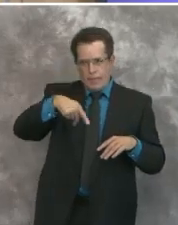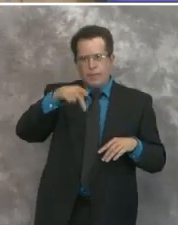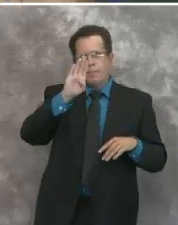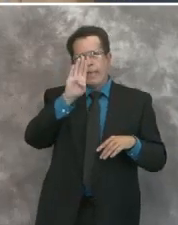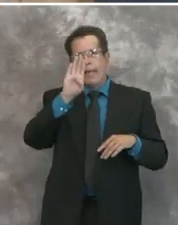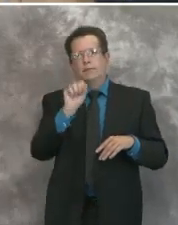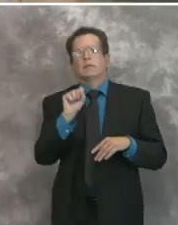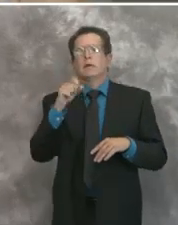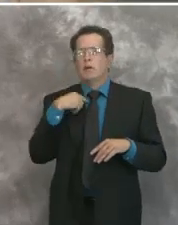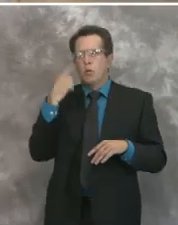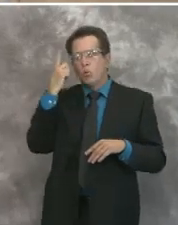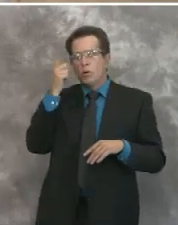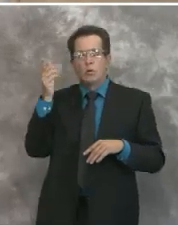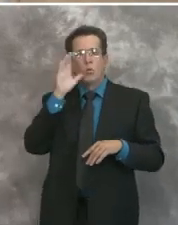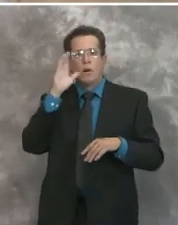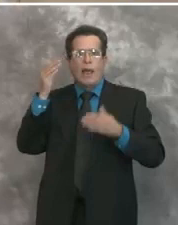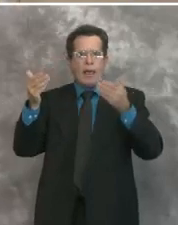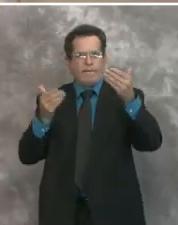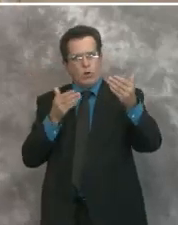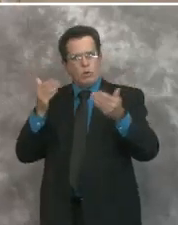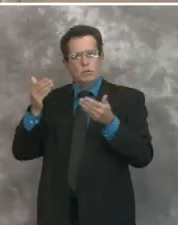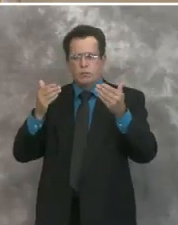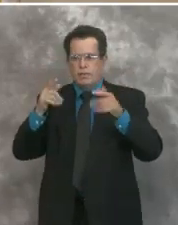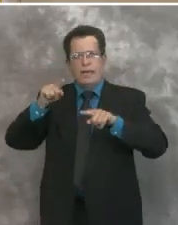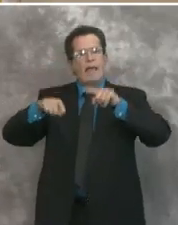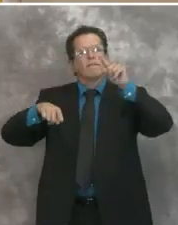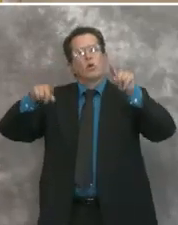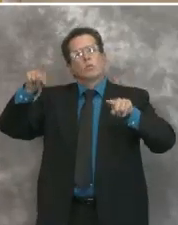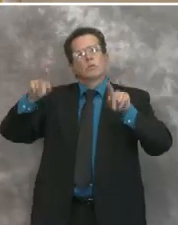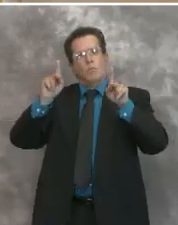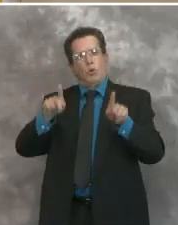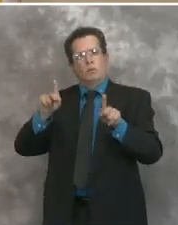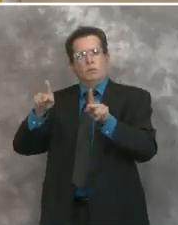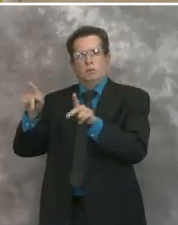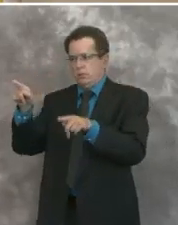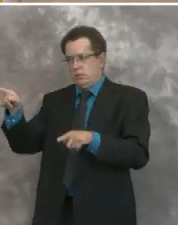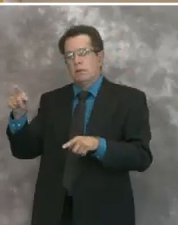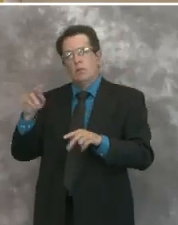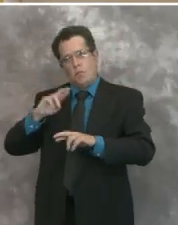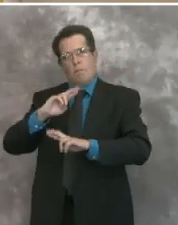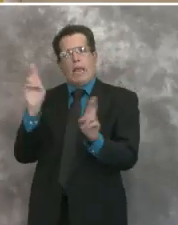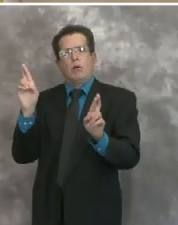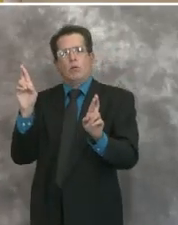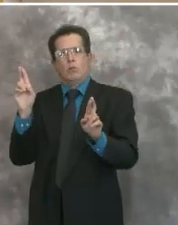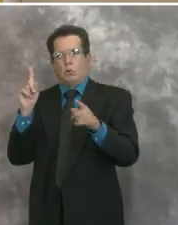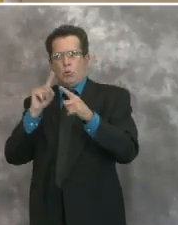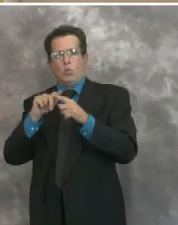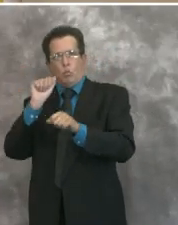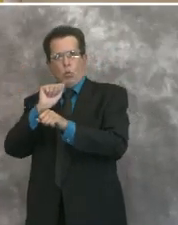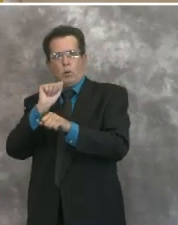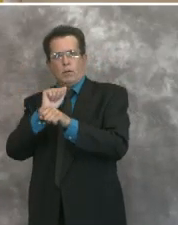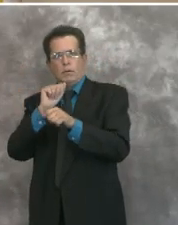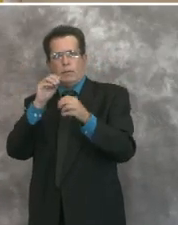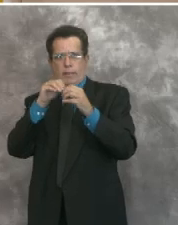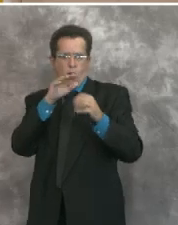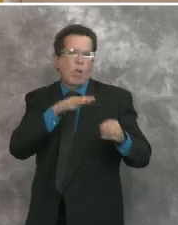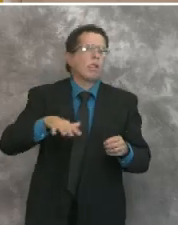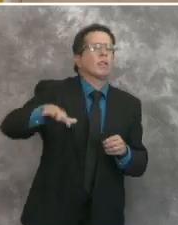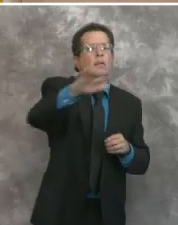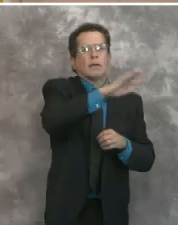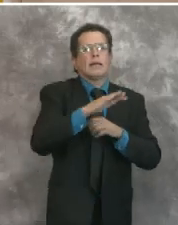effort to hire a diverse spectrum of contact tracers who will be equipped to or prepared to work in underserved parts of the